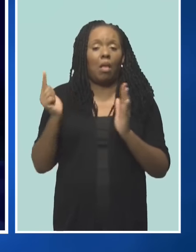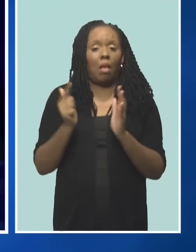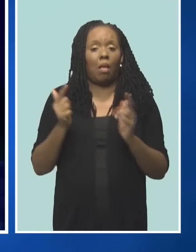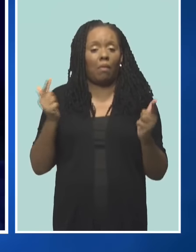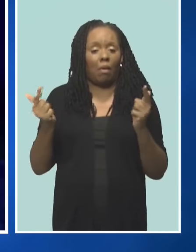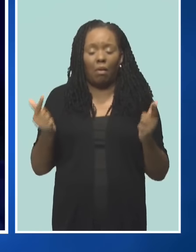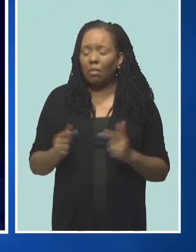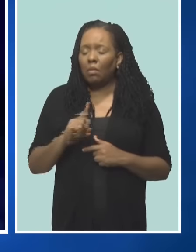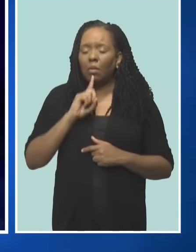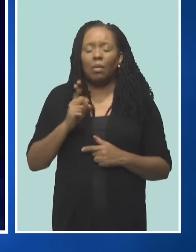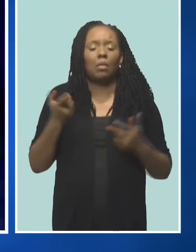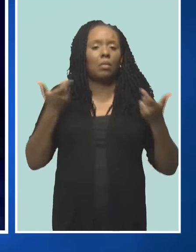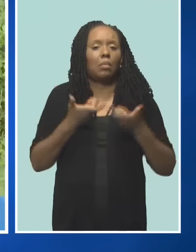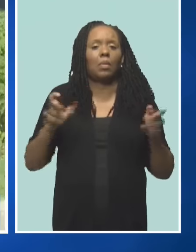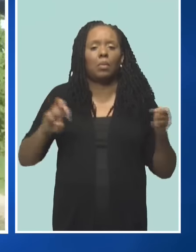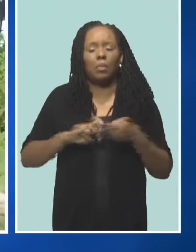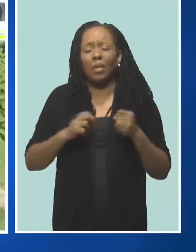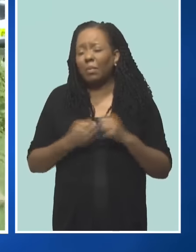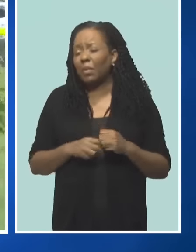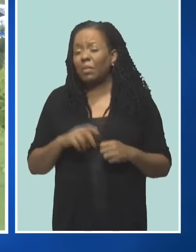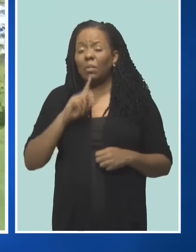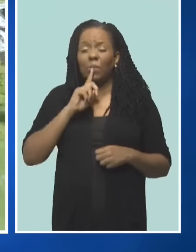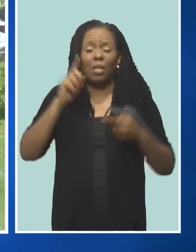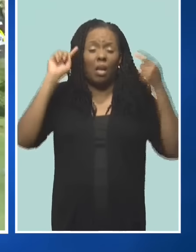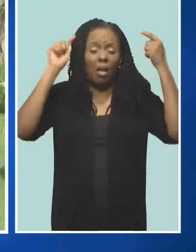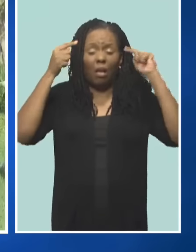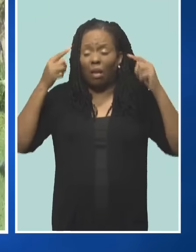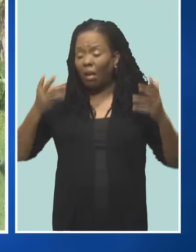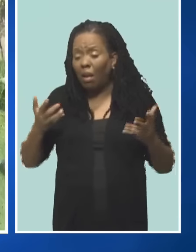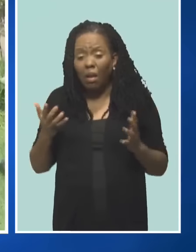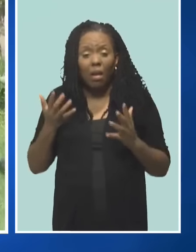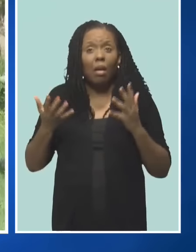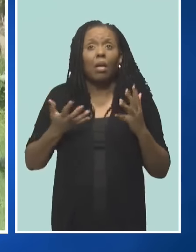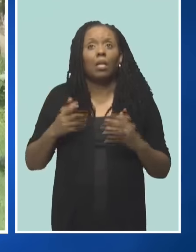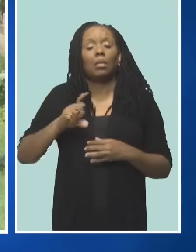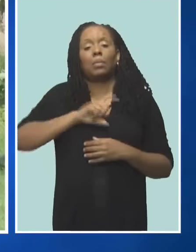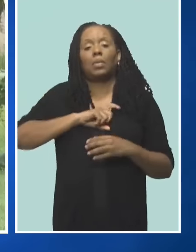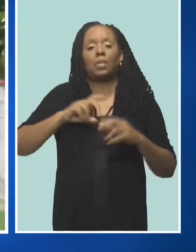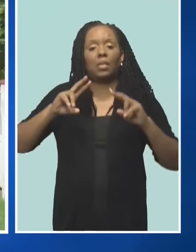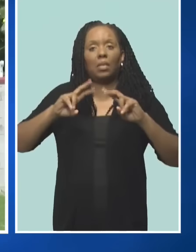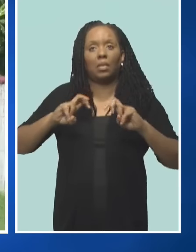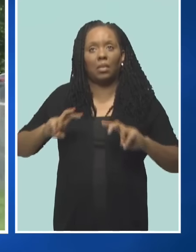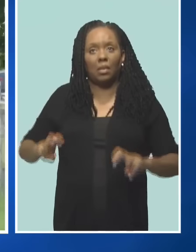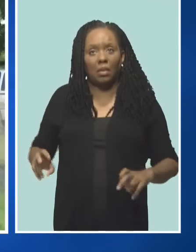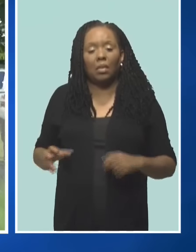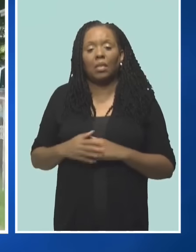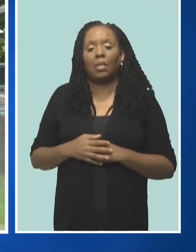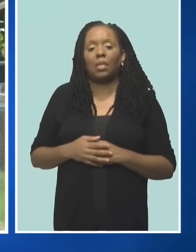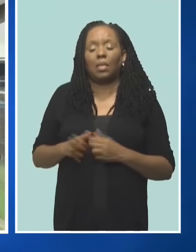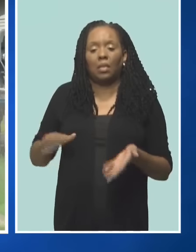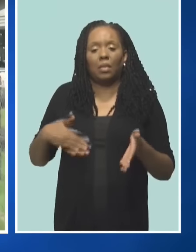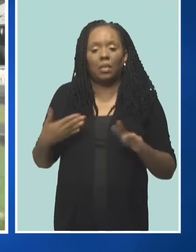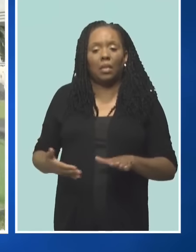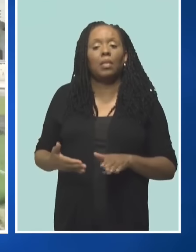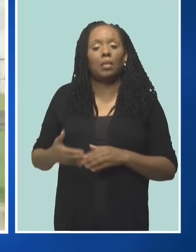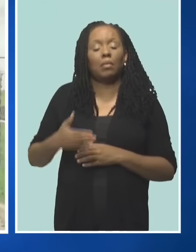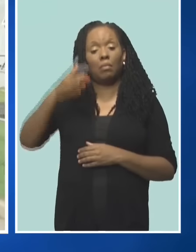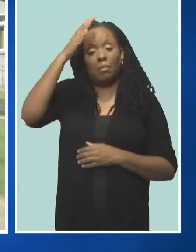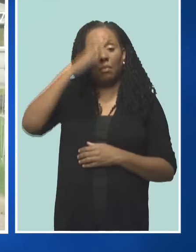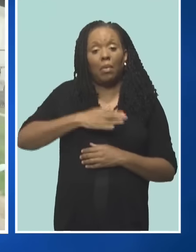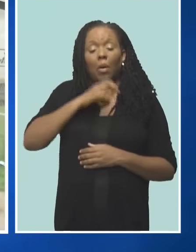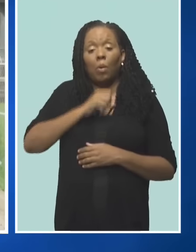is a constant headache for us. Mr. Boyce's comments come as police investigate the death of 23-year-old Jada Murray